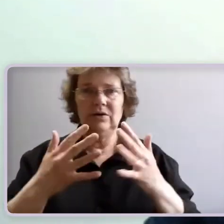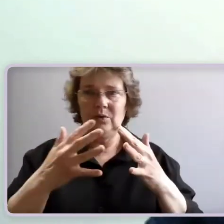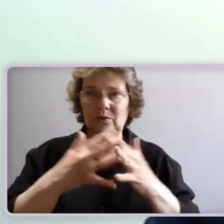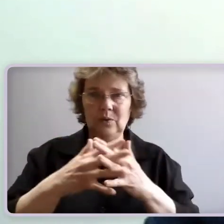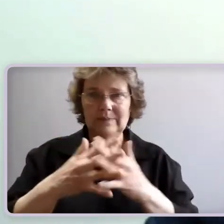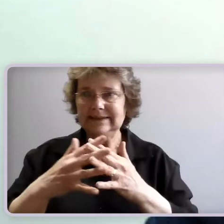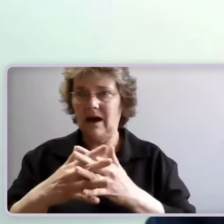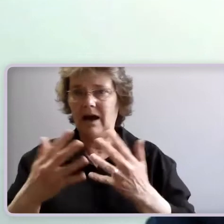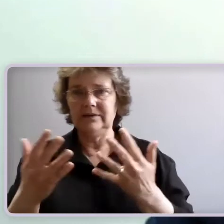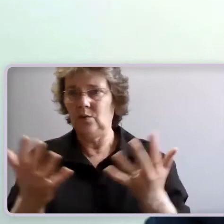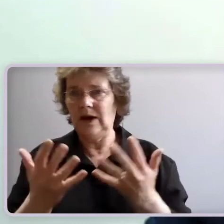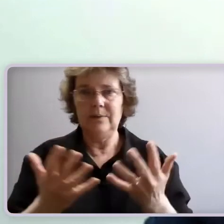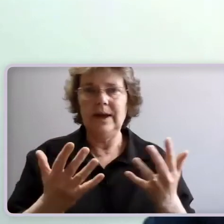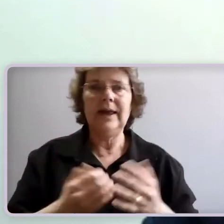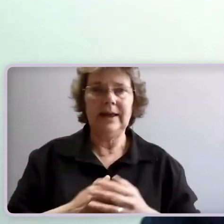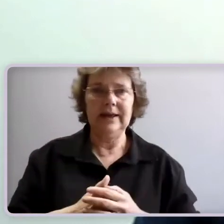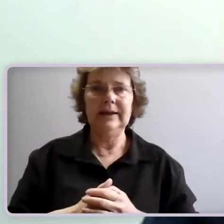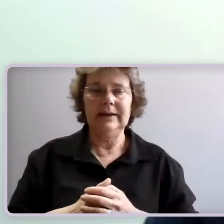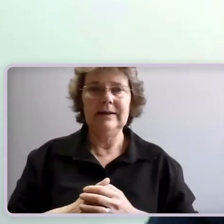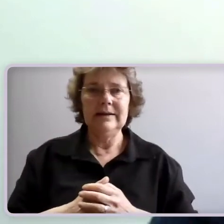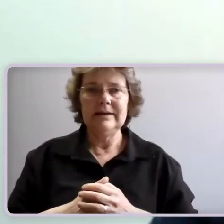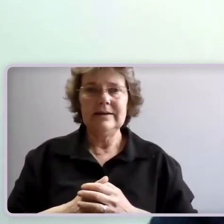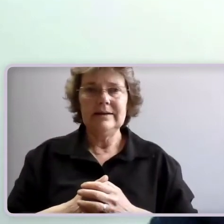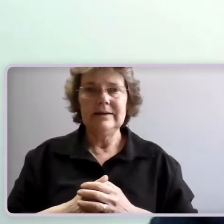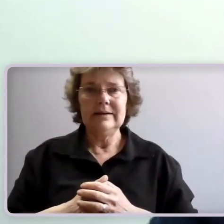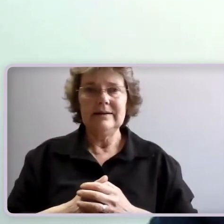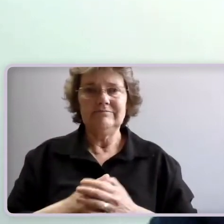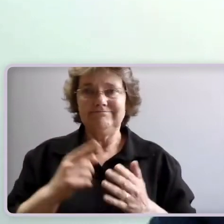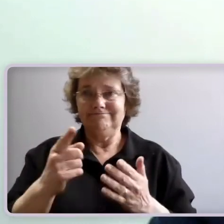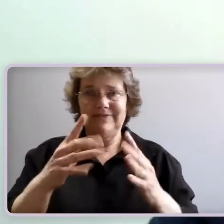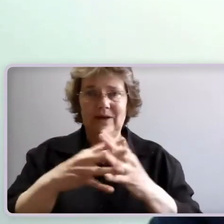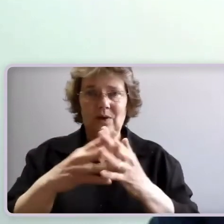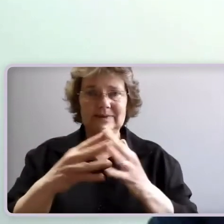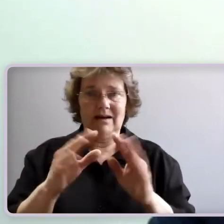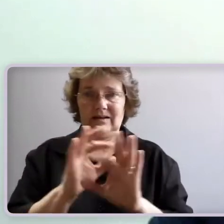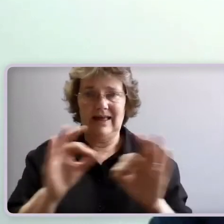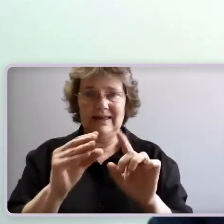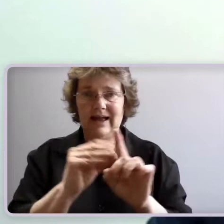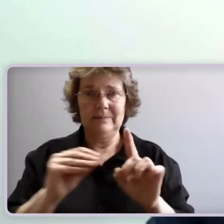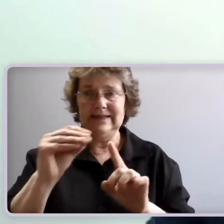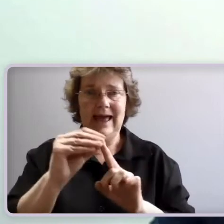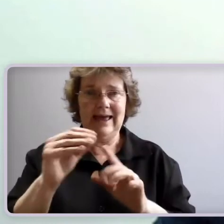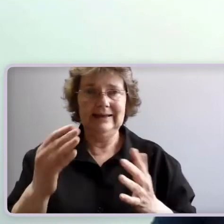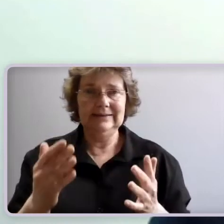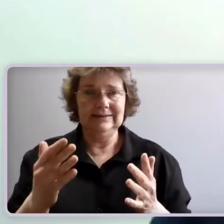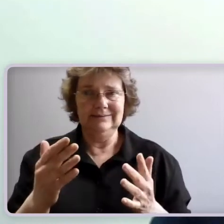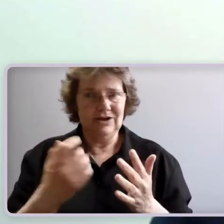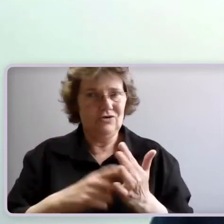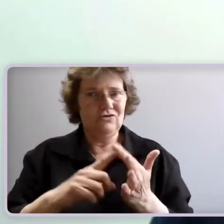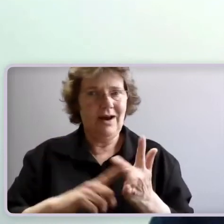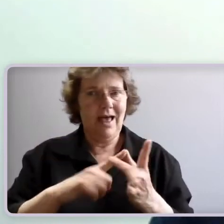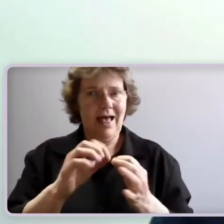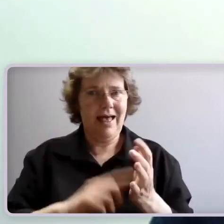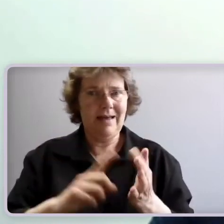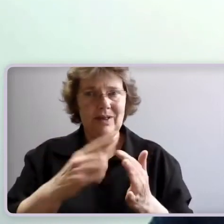sources, when it's not being updated, and then they don't get the reliable information they need. So that's quite a